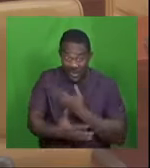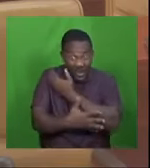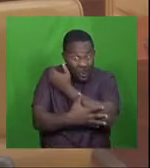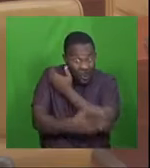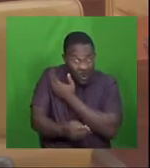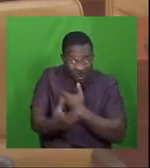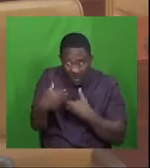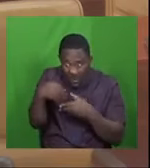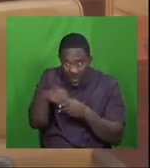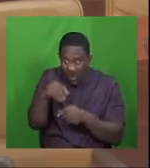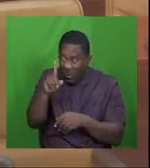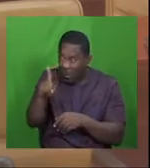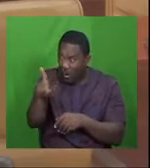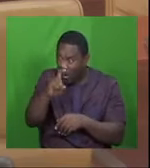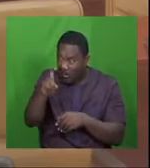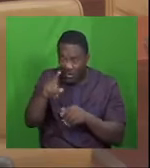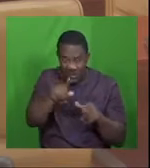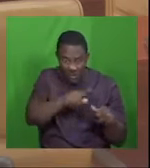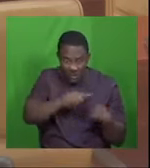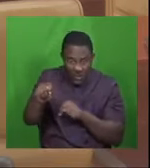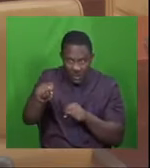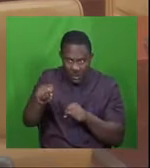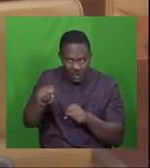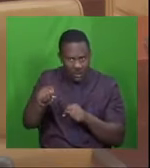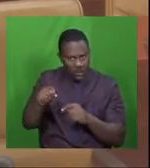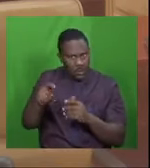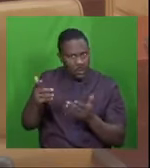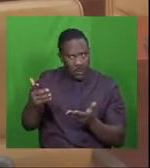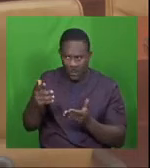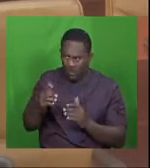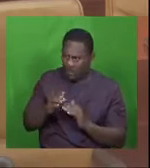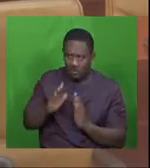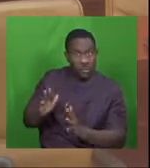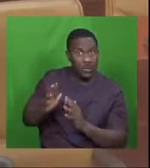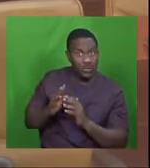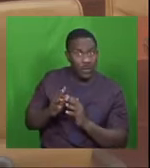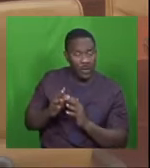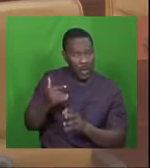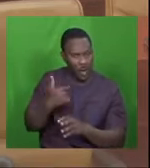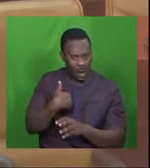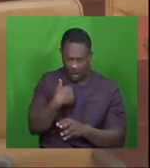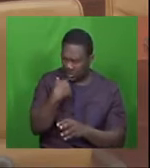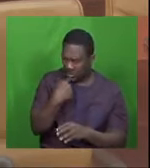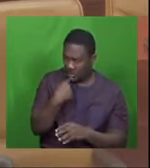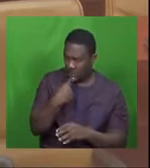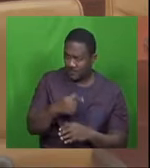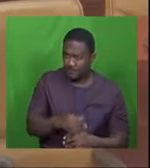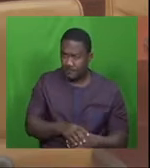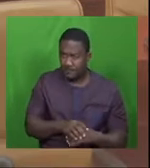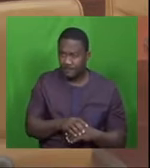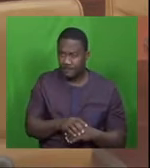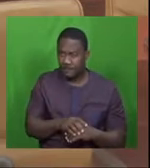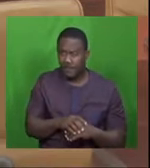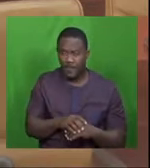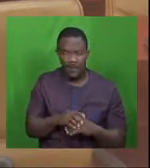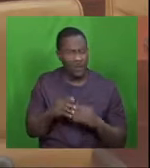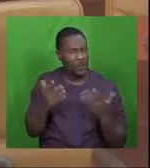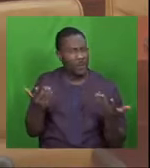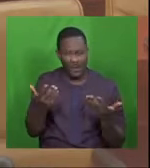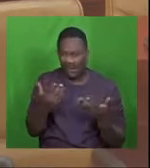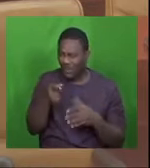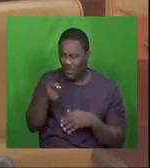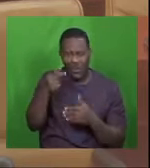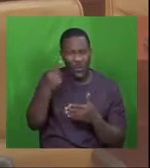in a 100-city transfer, they are exempting the poor. Mr. Speaker, and I had said that what has all of a sudden